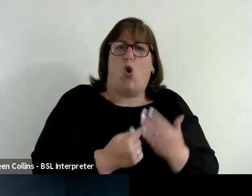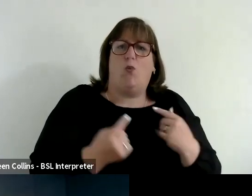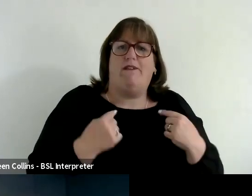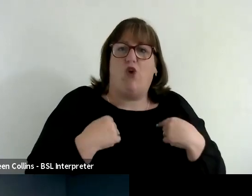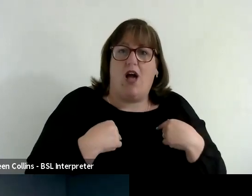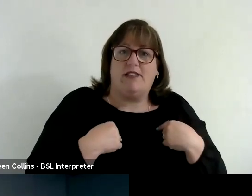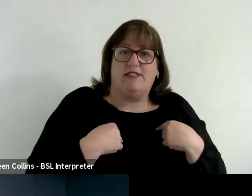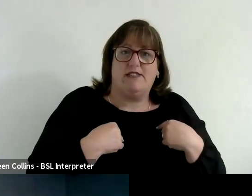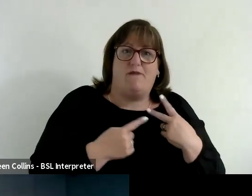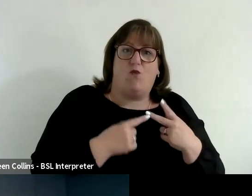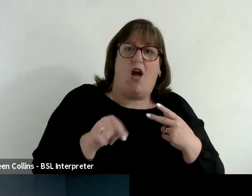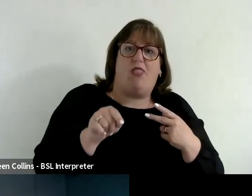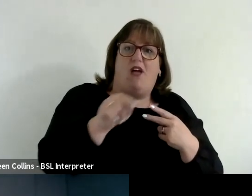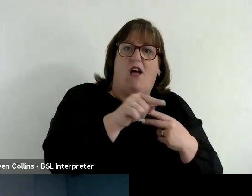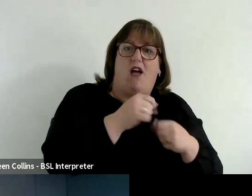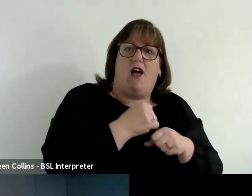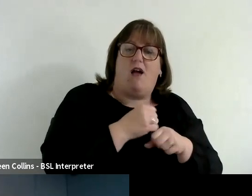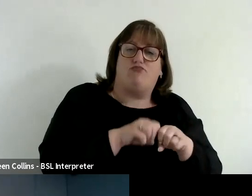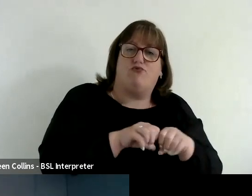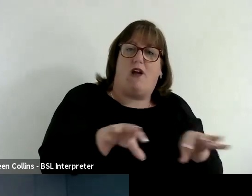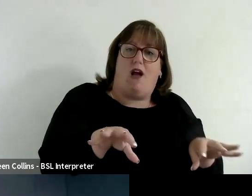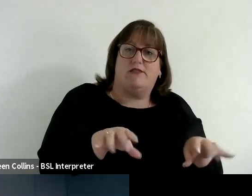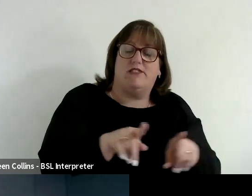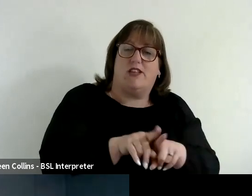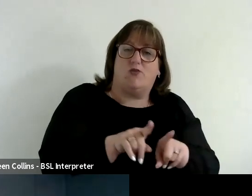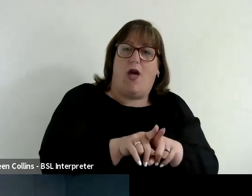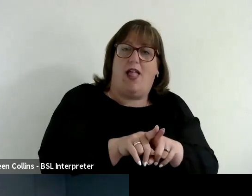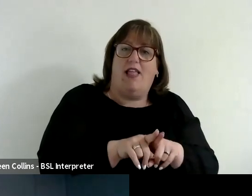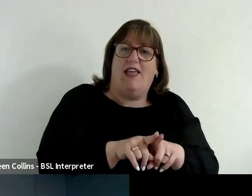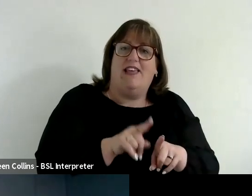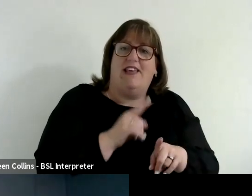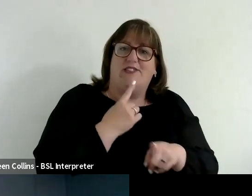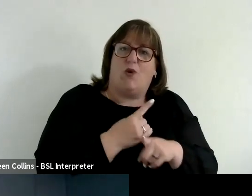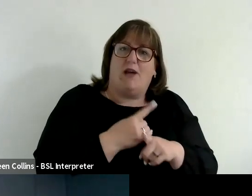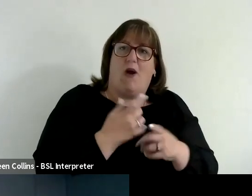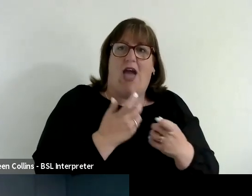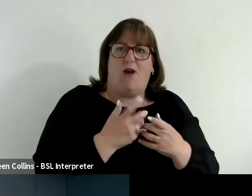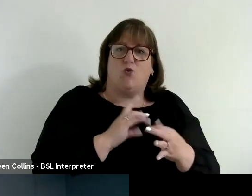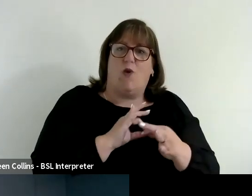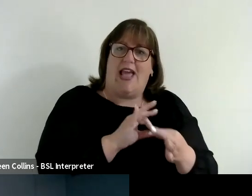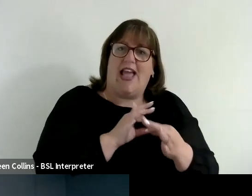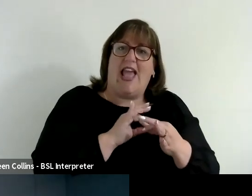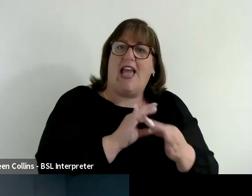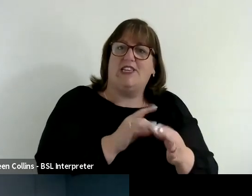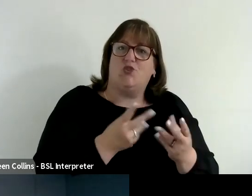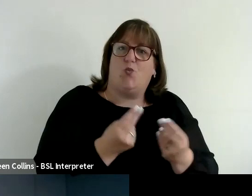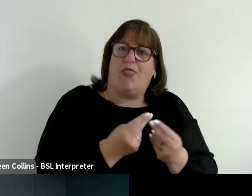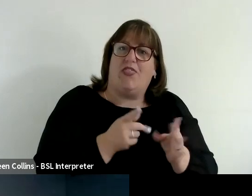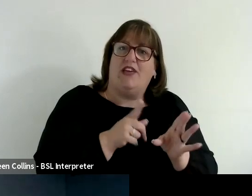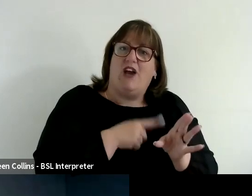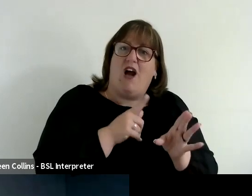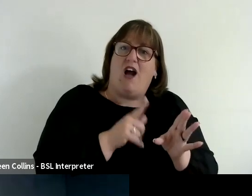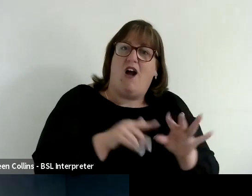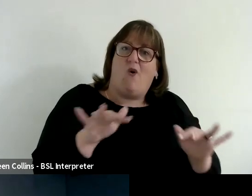but for other broadcasters. It's how do we engage with the younger audiences, because a lot of them are